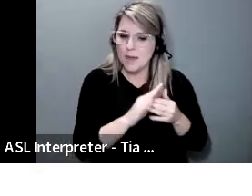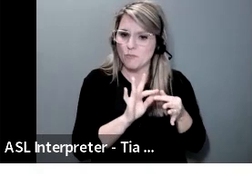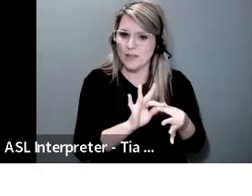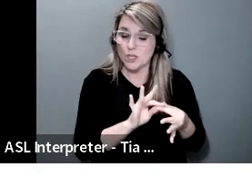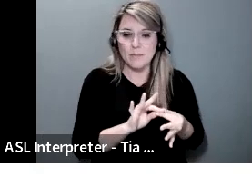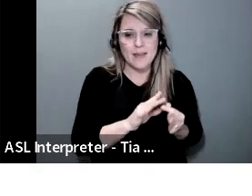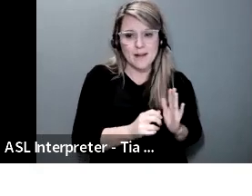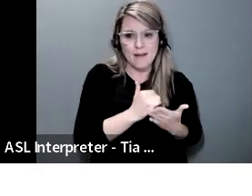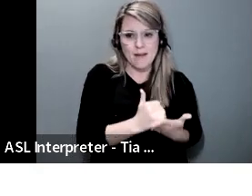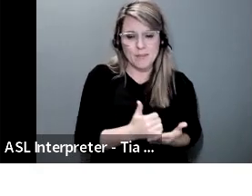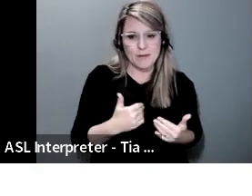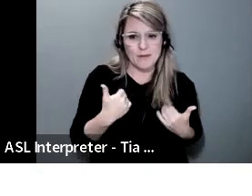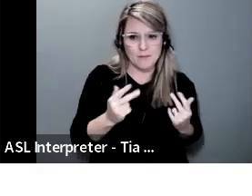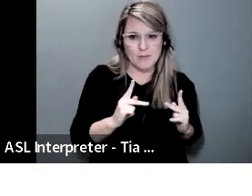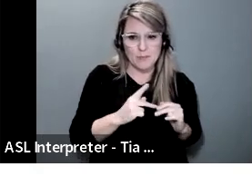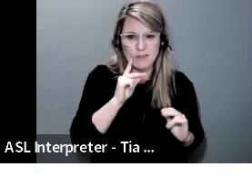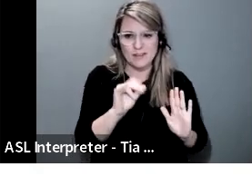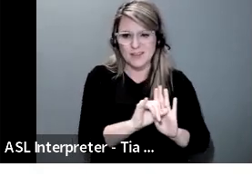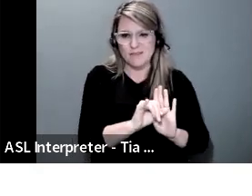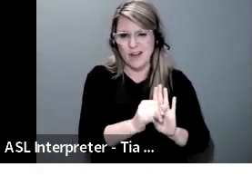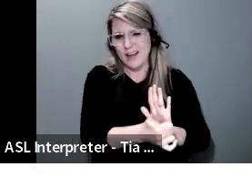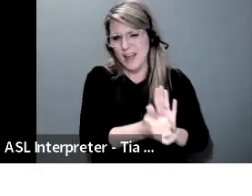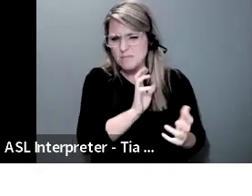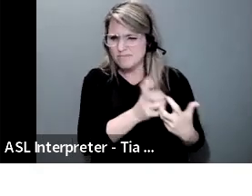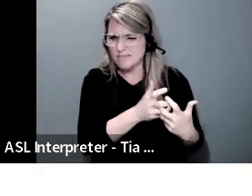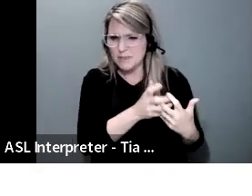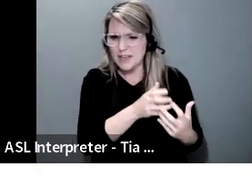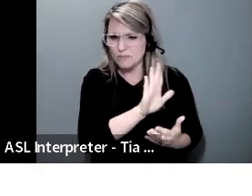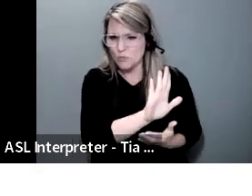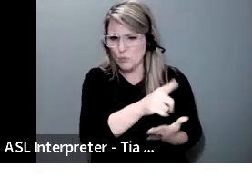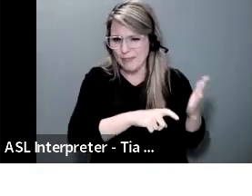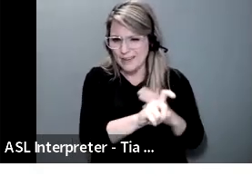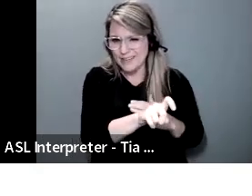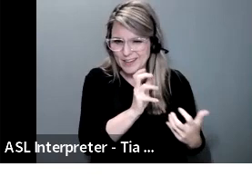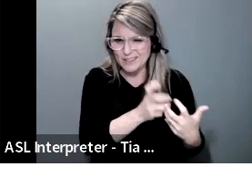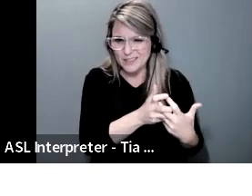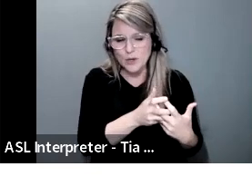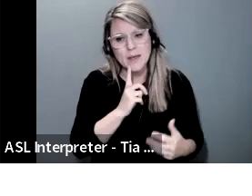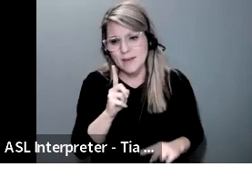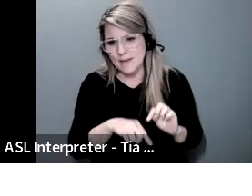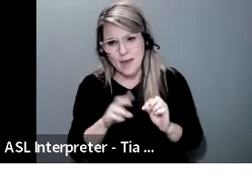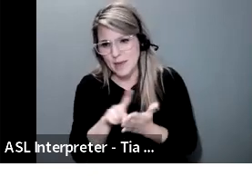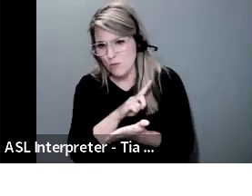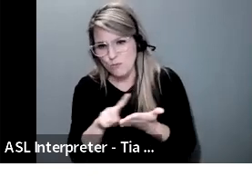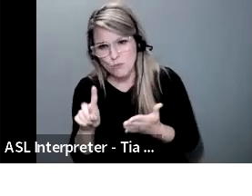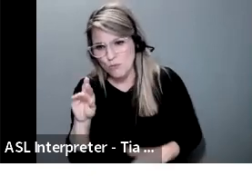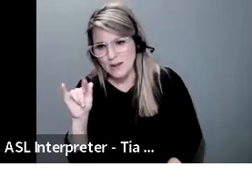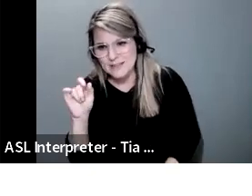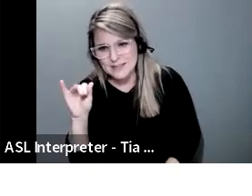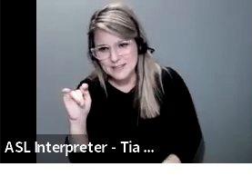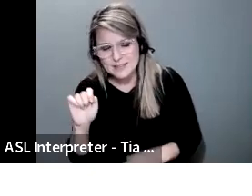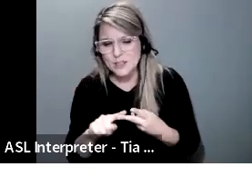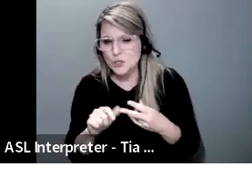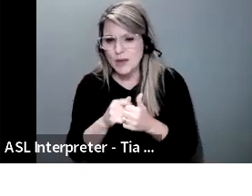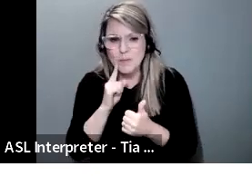people identify and meet their needs. Policies and programs must be anti-racist to help support young people's healthy